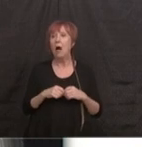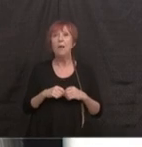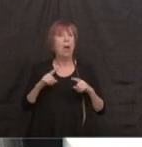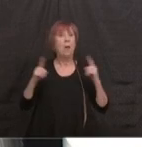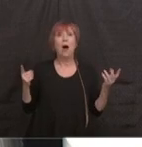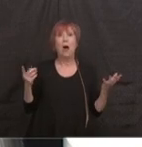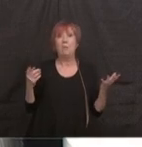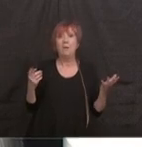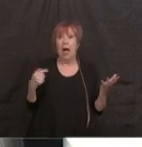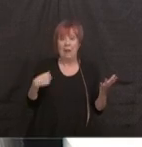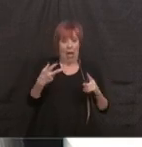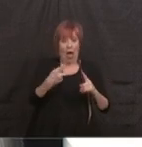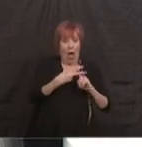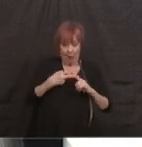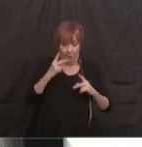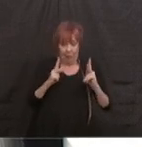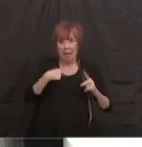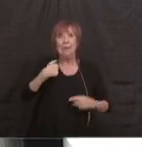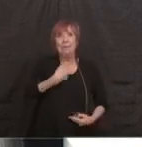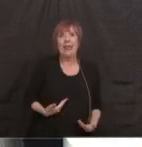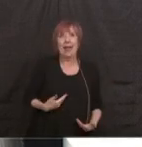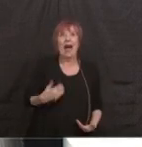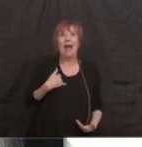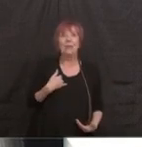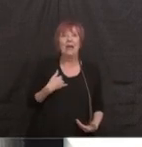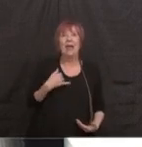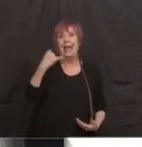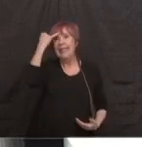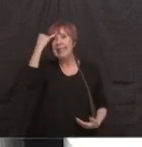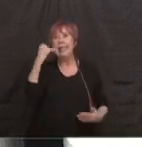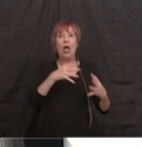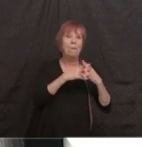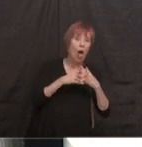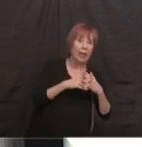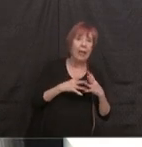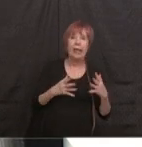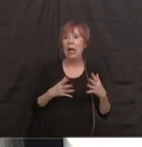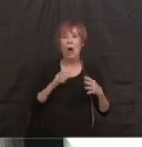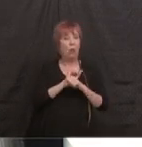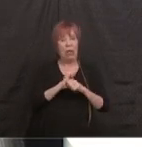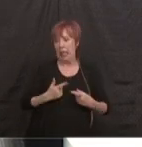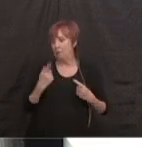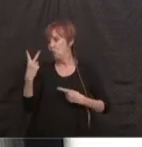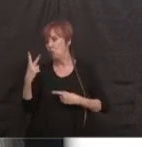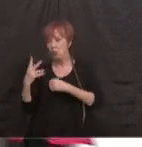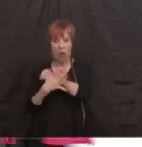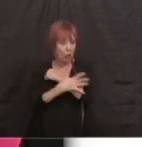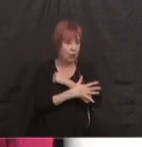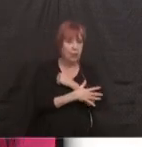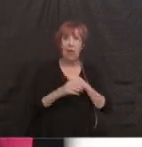you know, I'm Indian American, I've lived in a few countries, worked my way up through the Hollywood system,